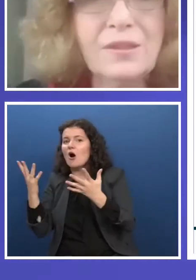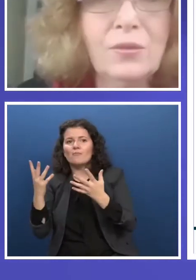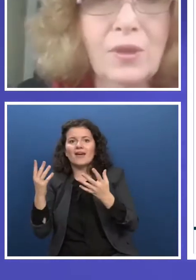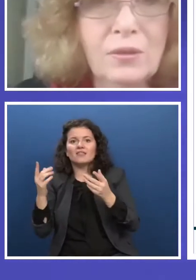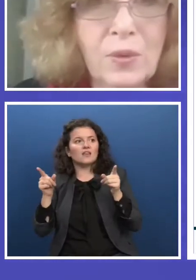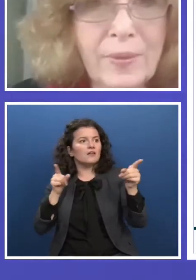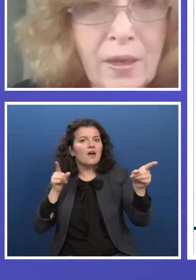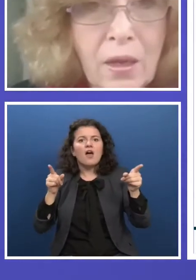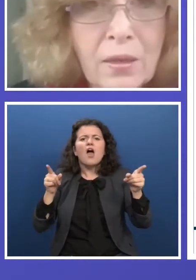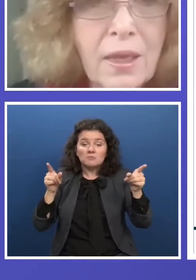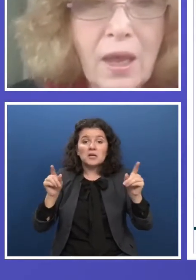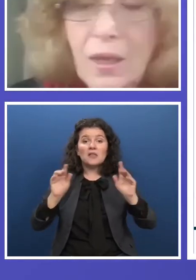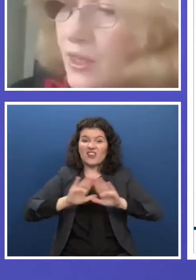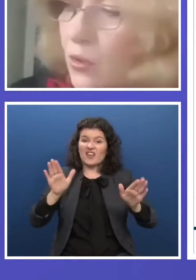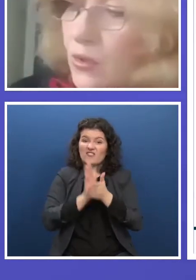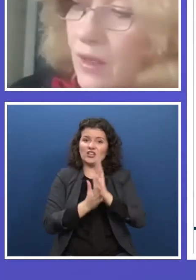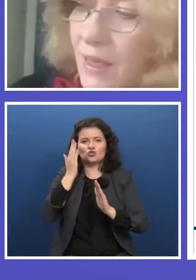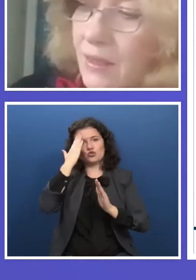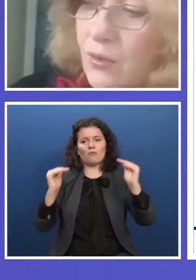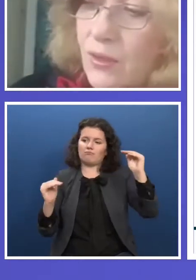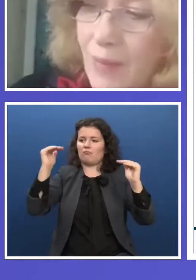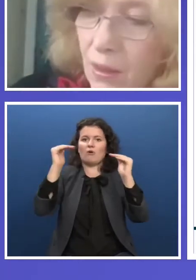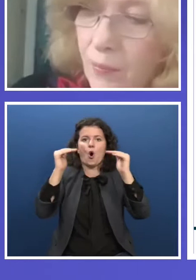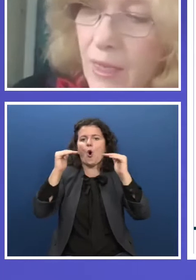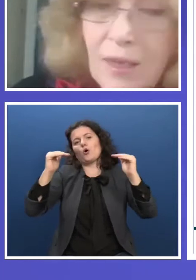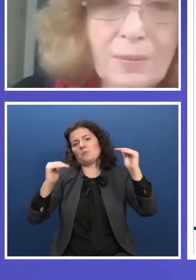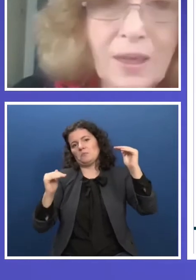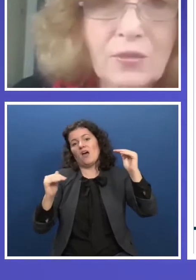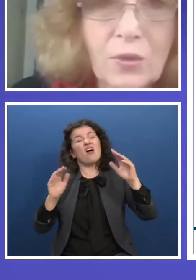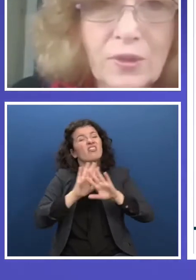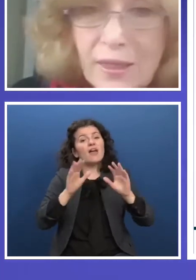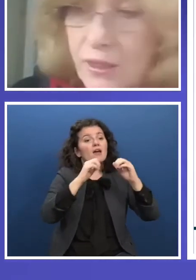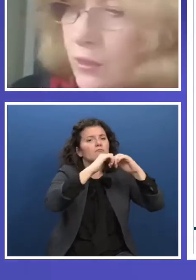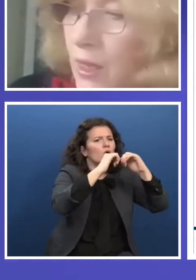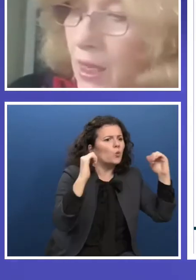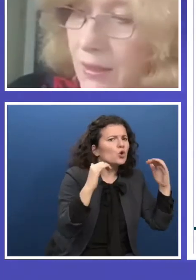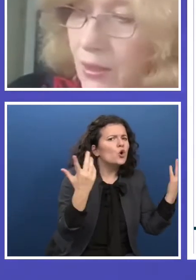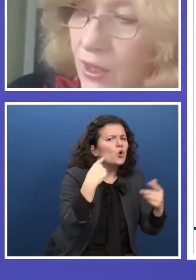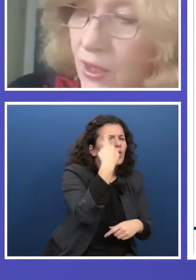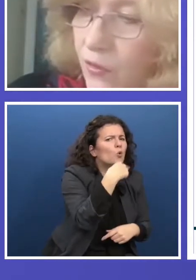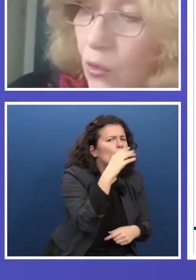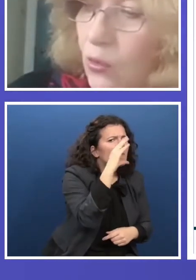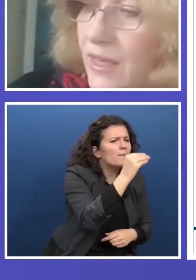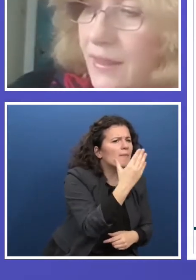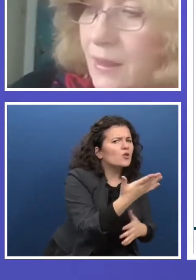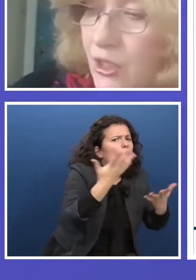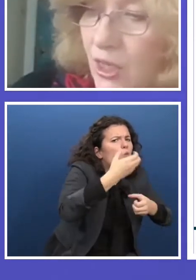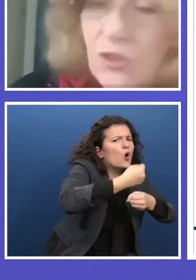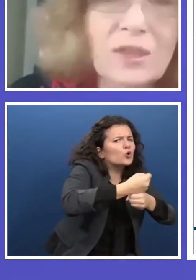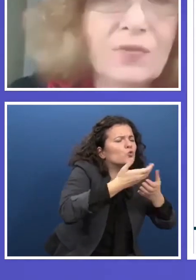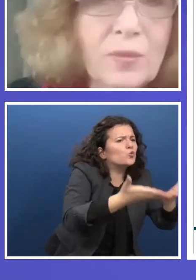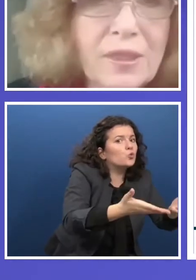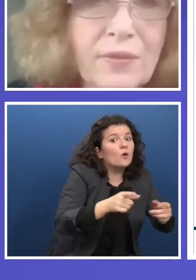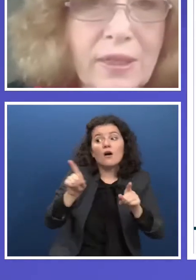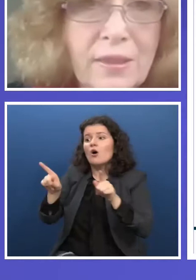It matters who those women are, but it also matters who the men are, and it matters what they do. So we're looking for all leaders to be